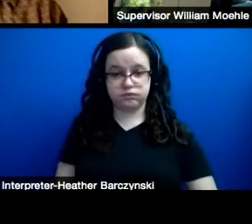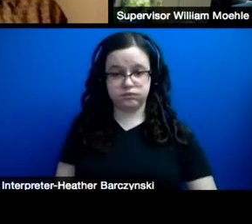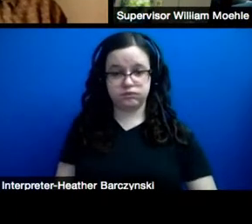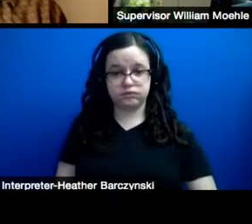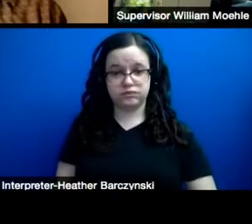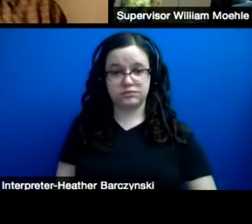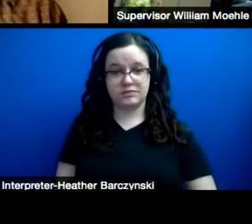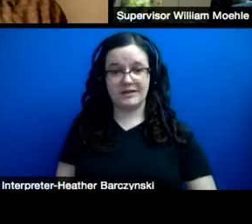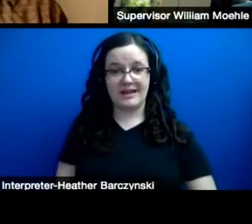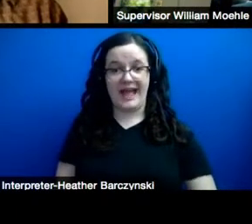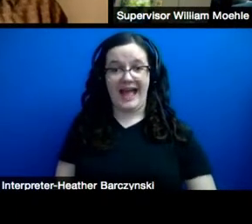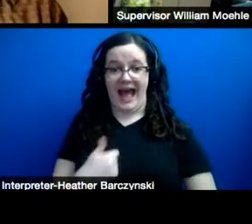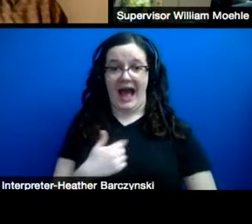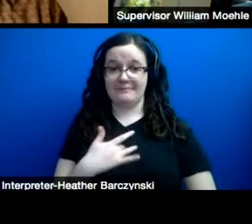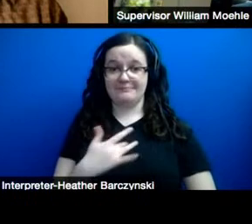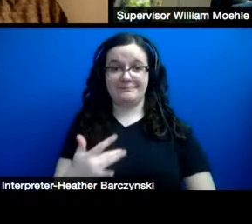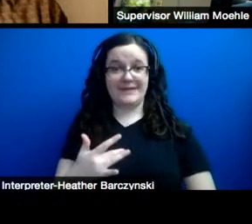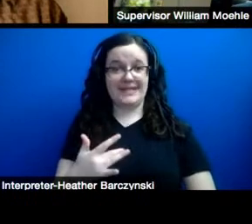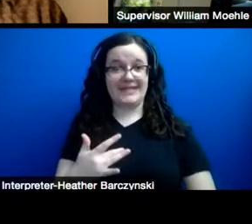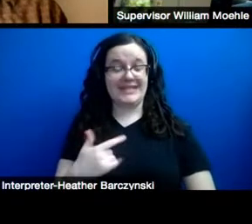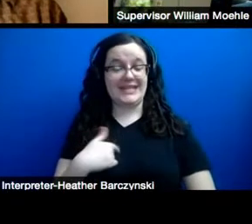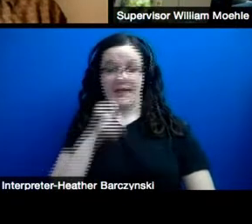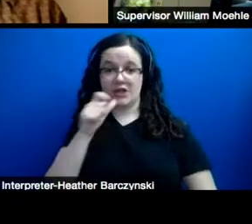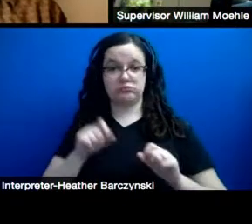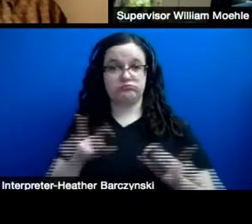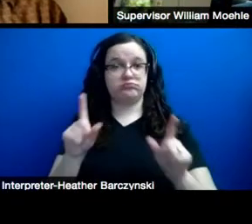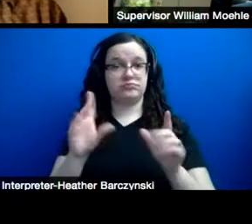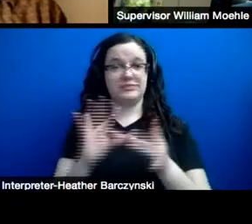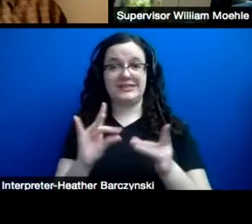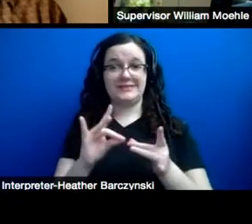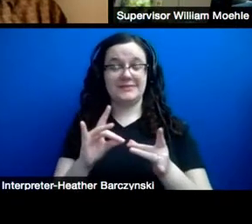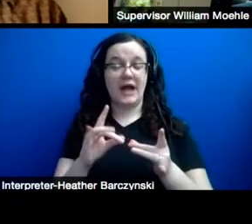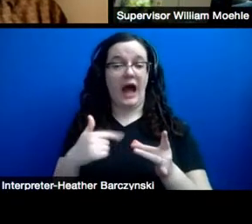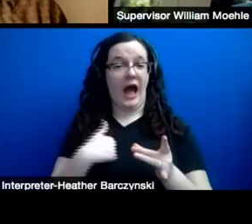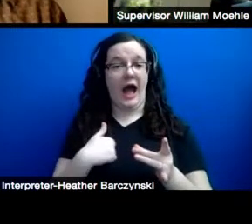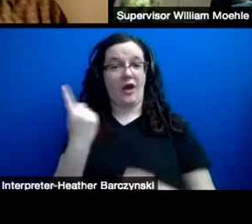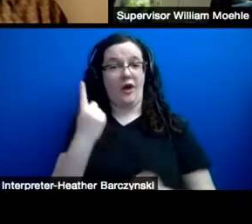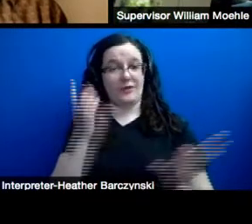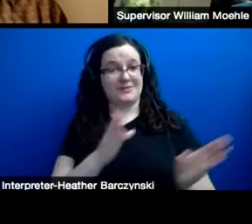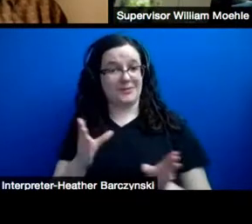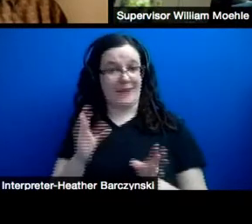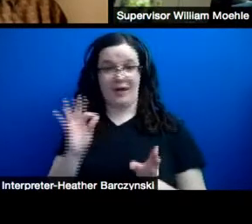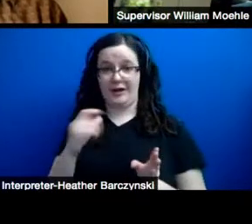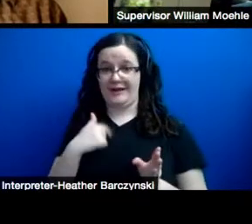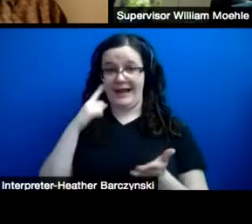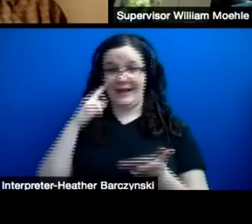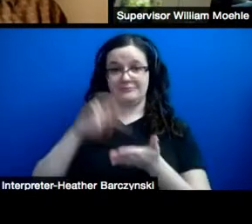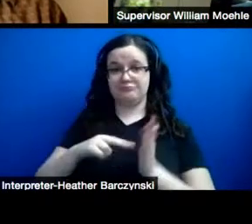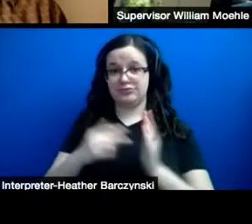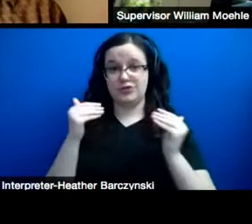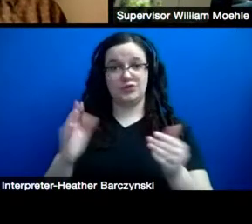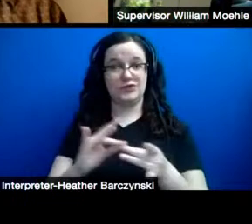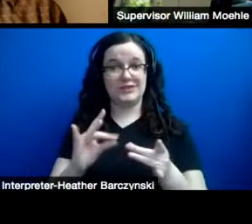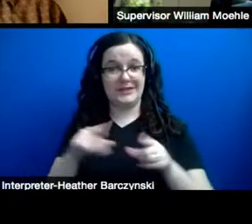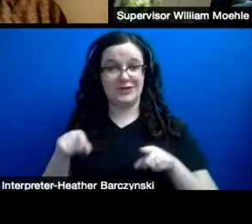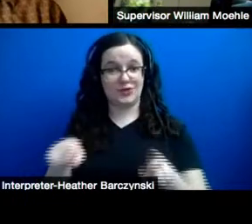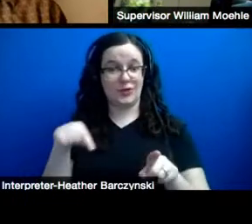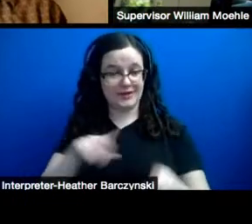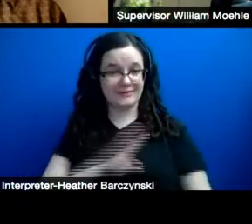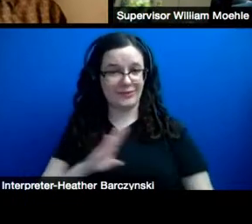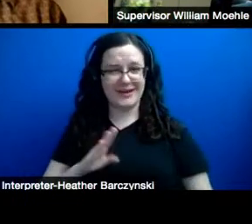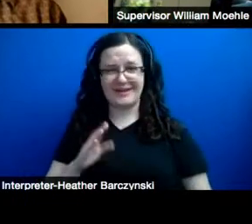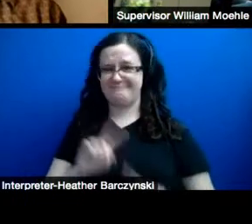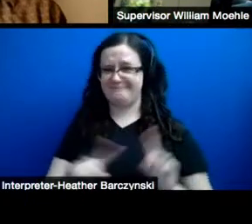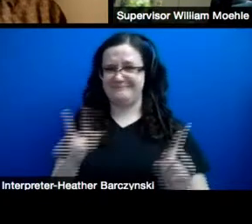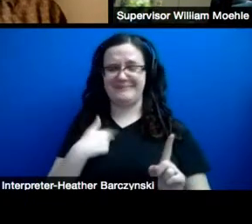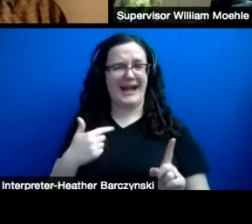I'm not usually one to speak off the cuff. I always prepare if I'm going to speak, but I'm just so angry and so